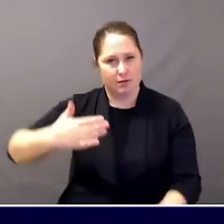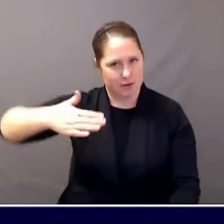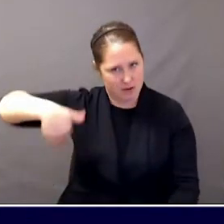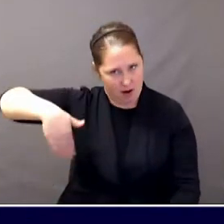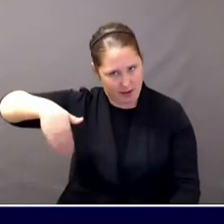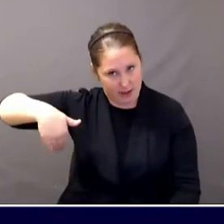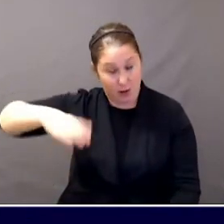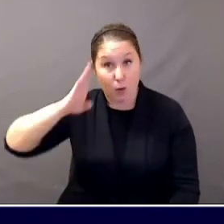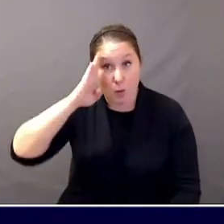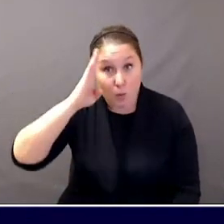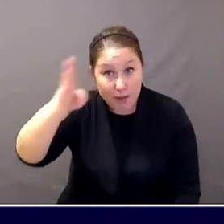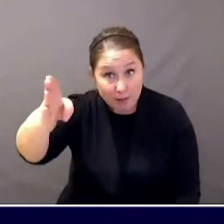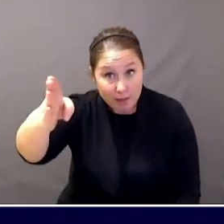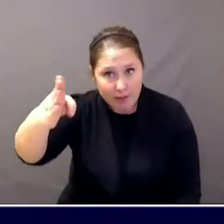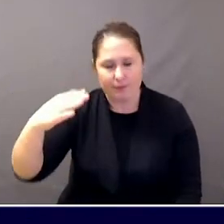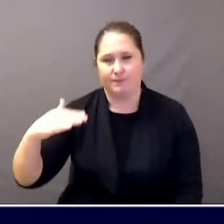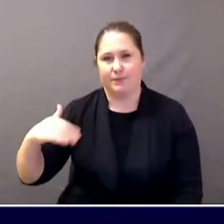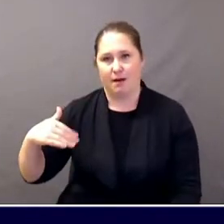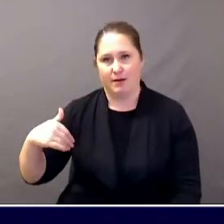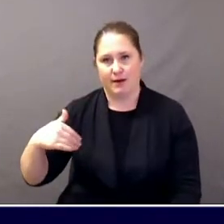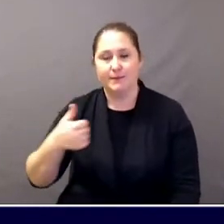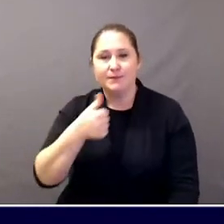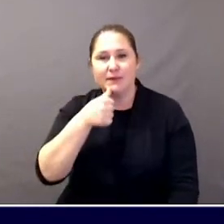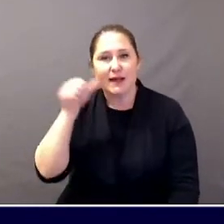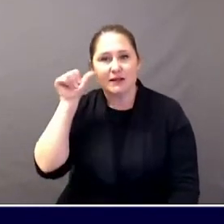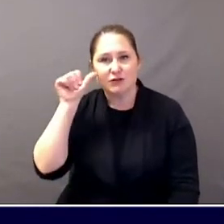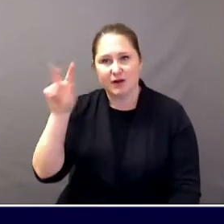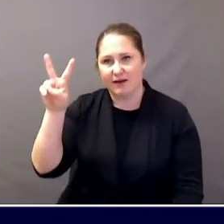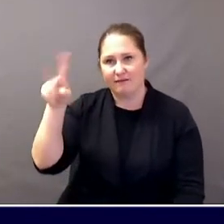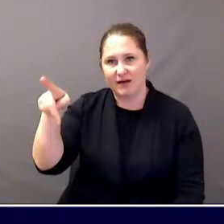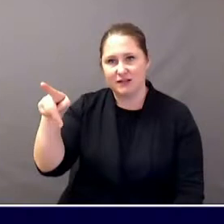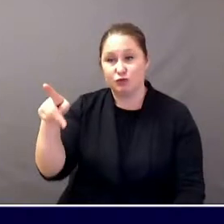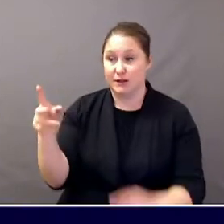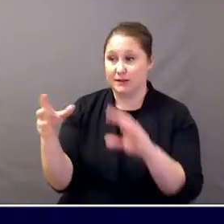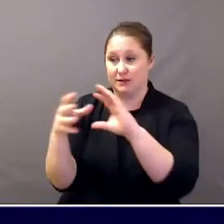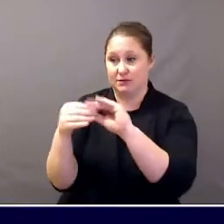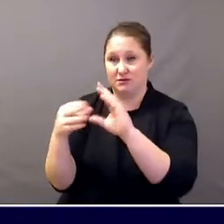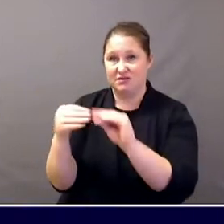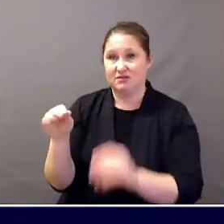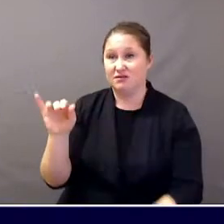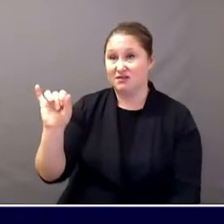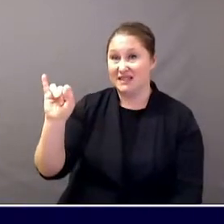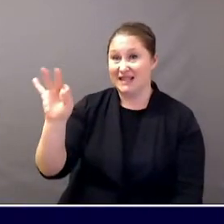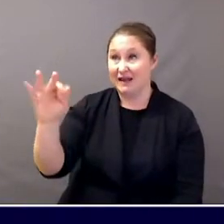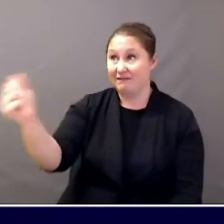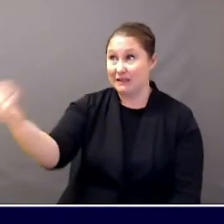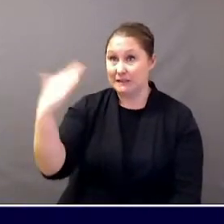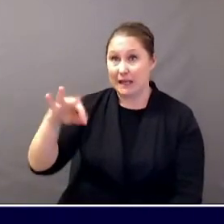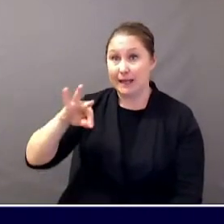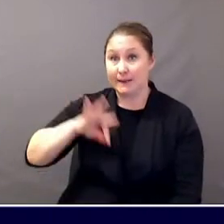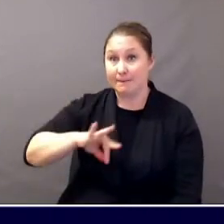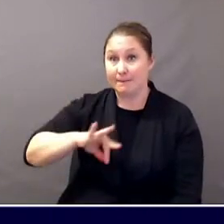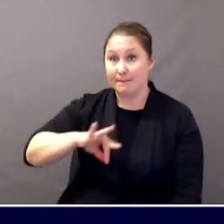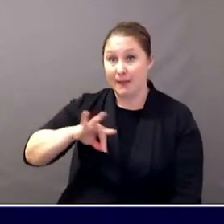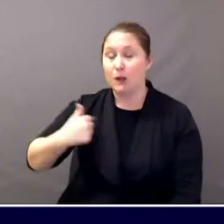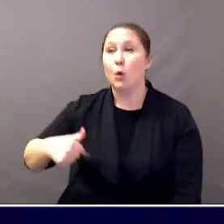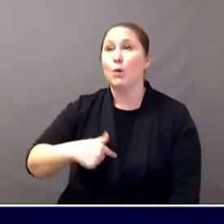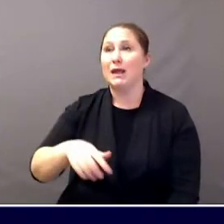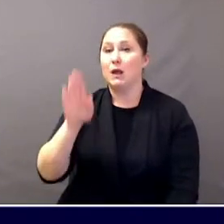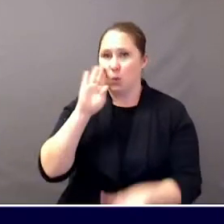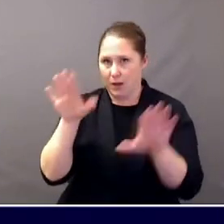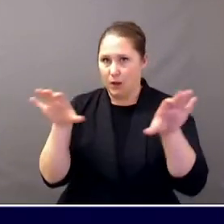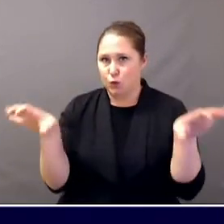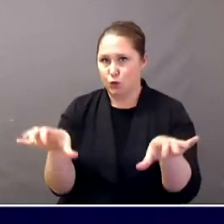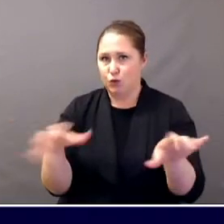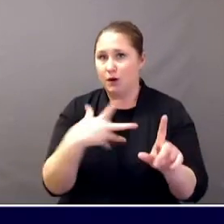yesterday, if you send it, we will get it done. Send it and we will use it. Whatever you